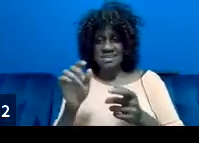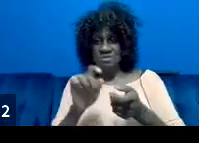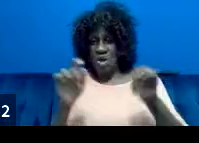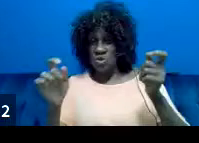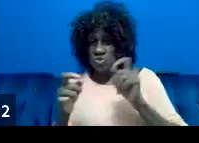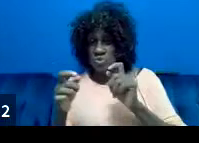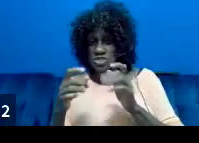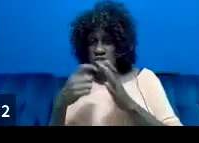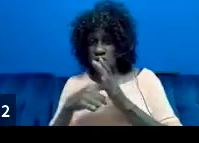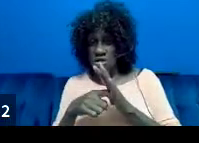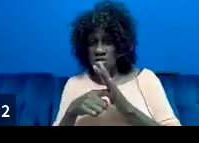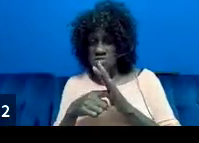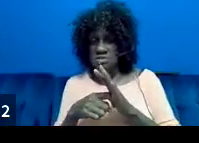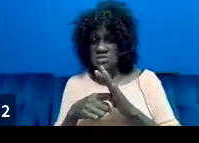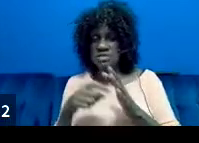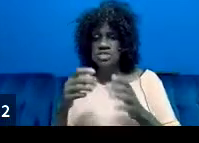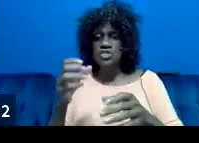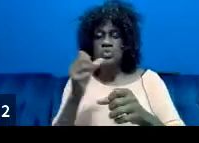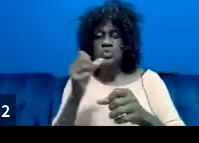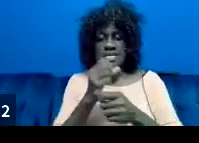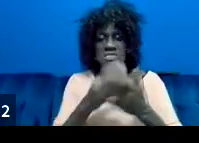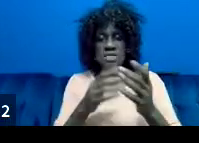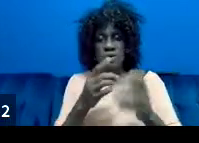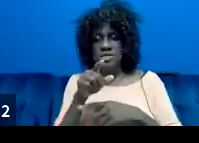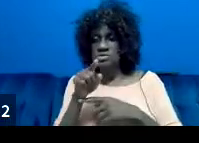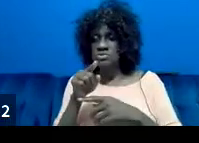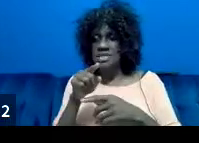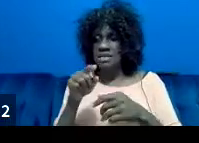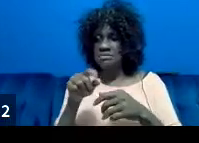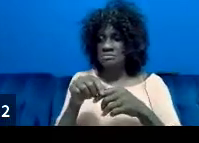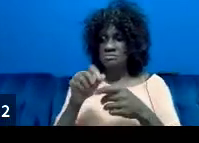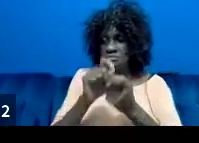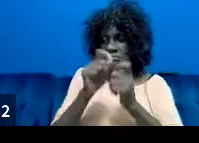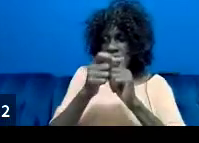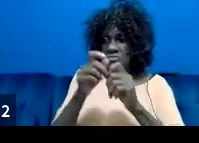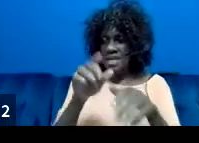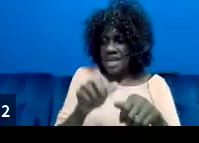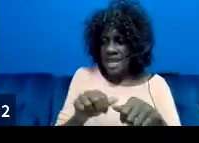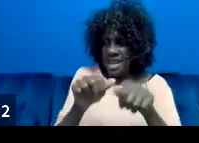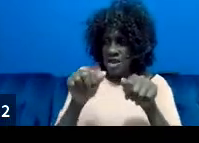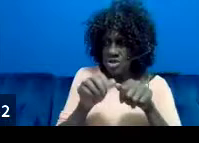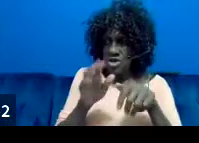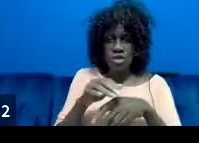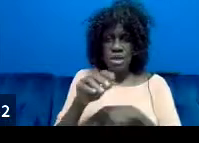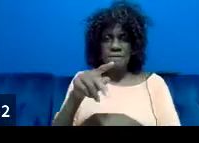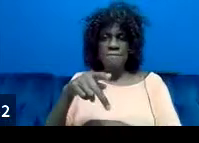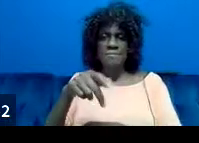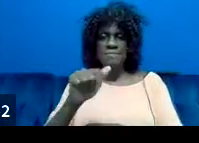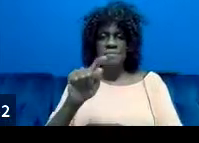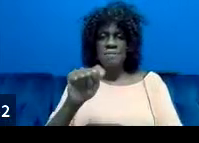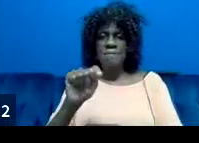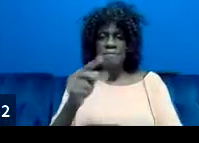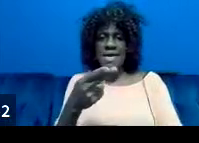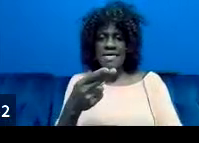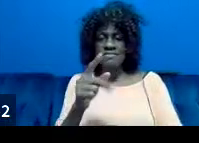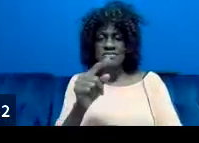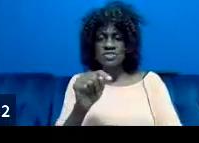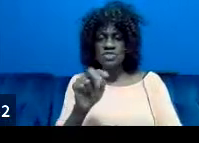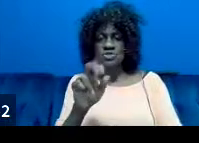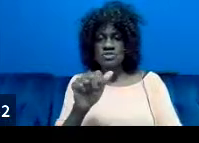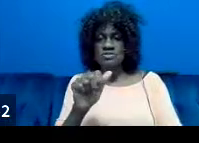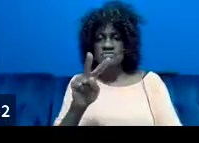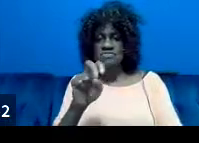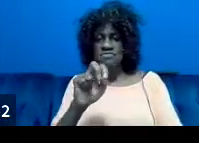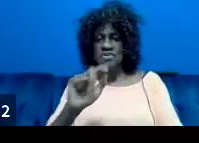cost towards getting someone to that altered area. We call that path of travel.